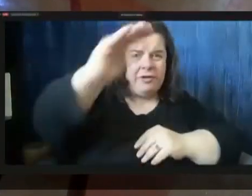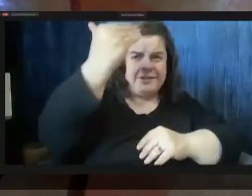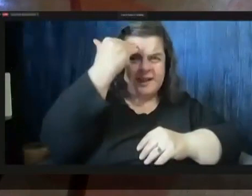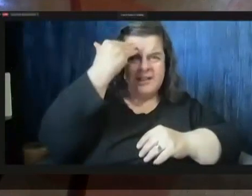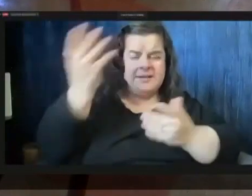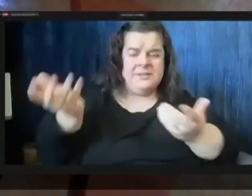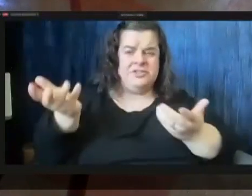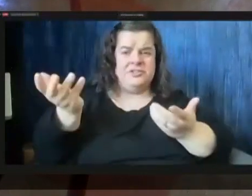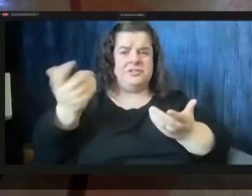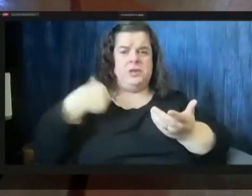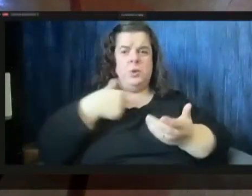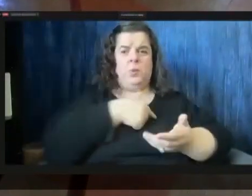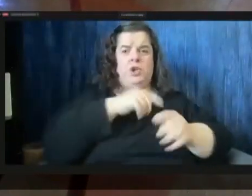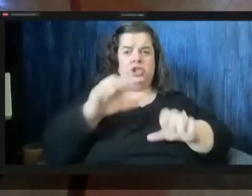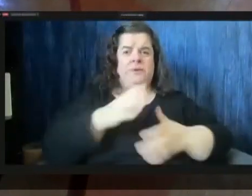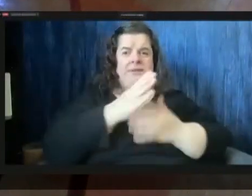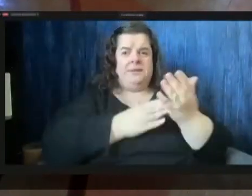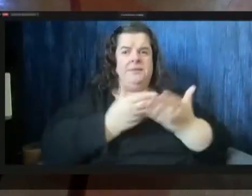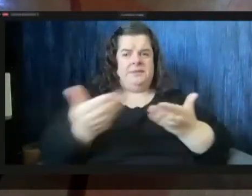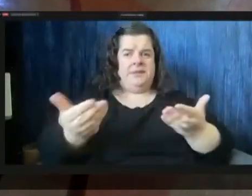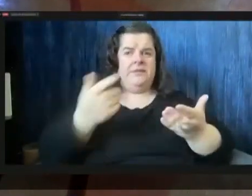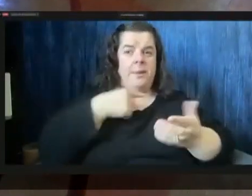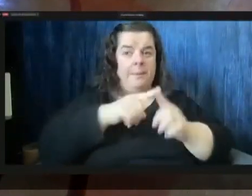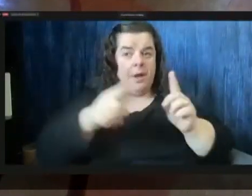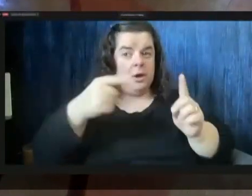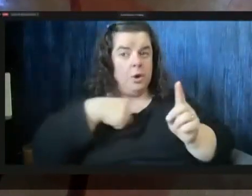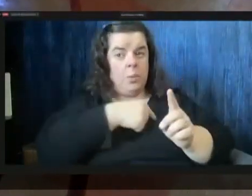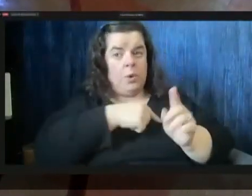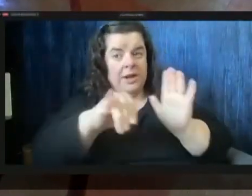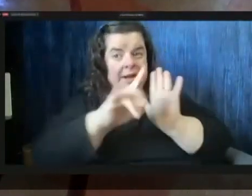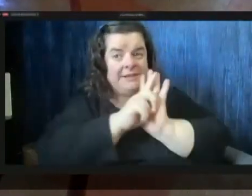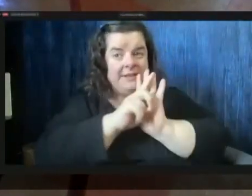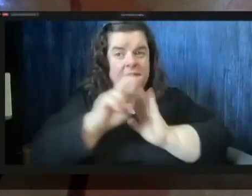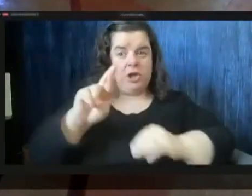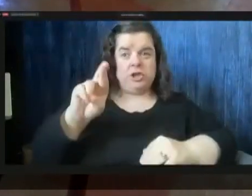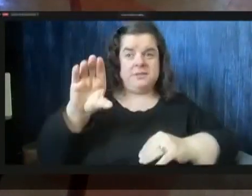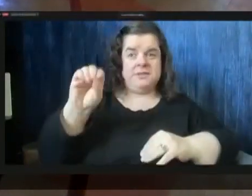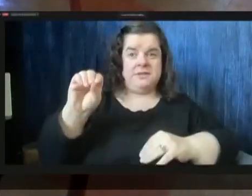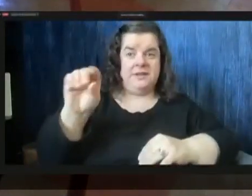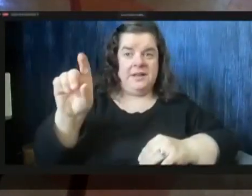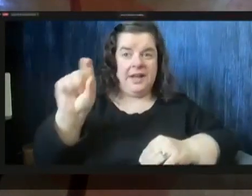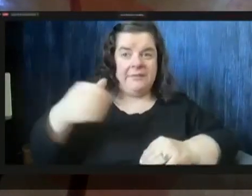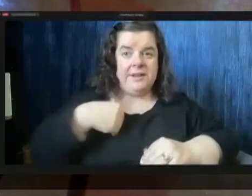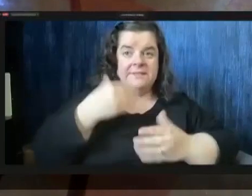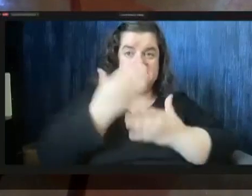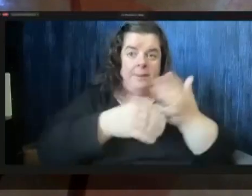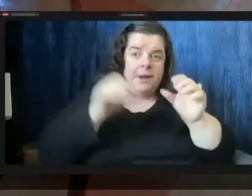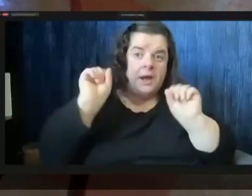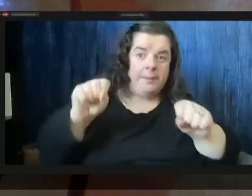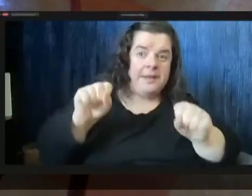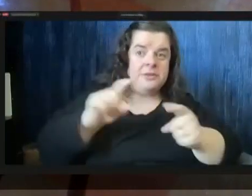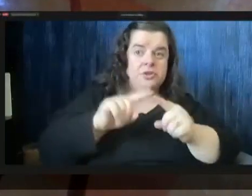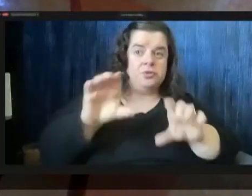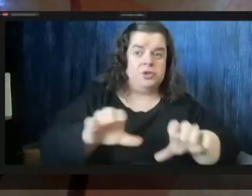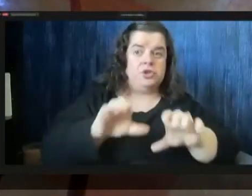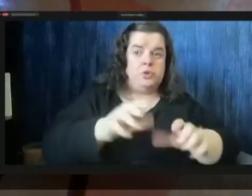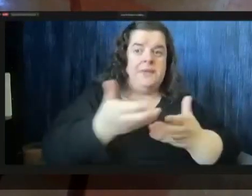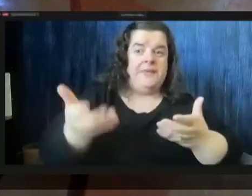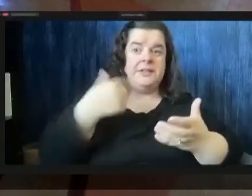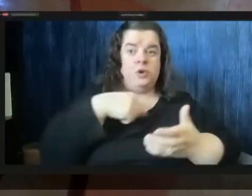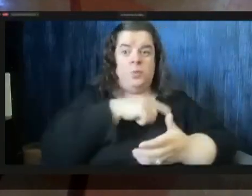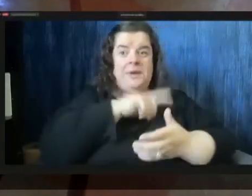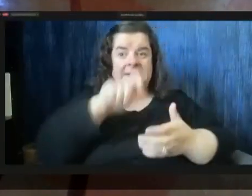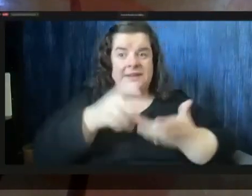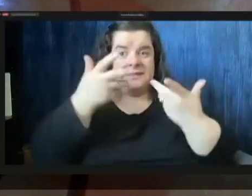stuff. But I think if we're going to identify RCOs, they have to at least have some capacity to do some of the things that we need to have done. And I don't see